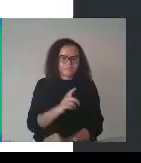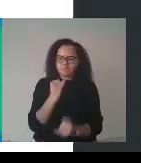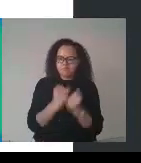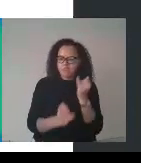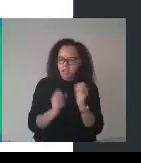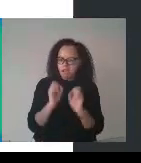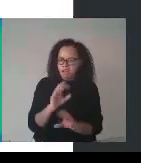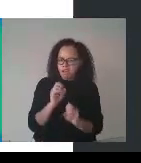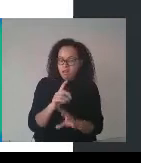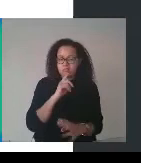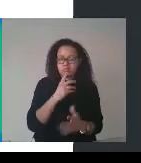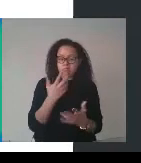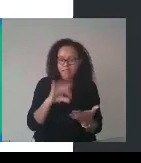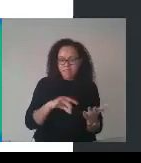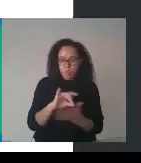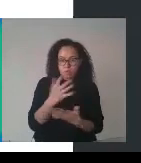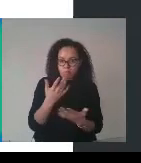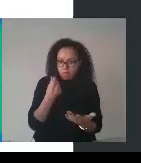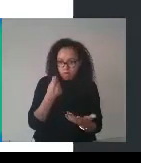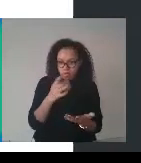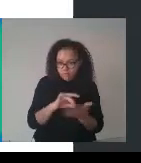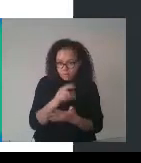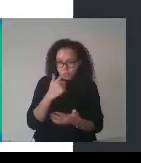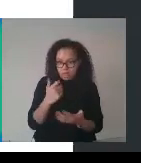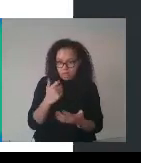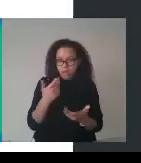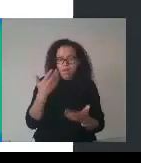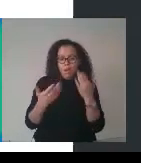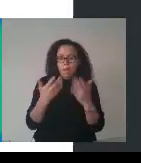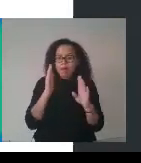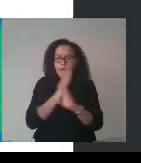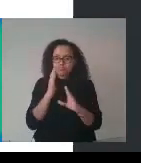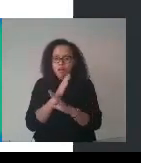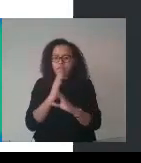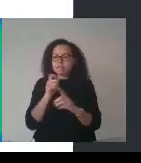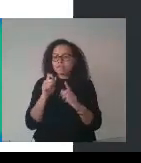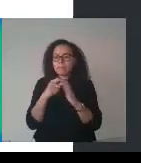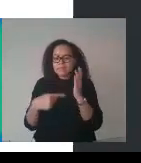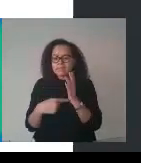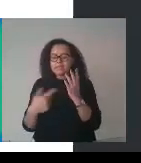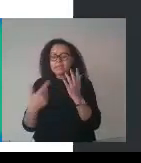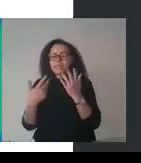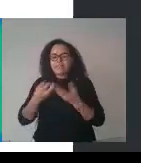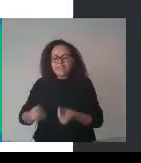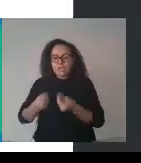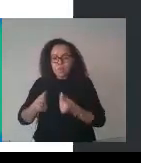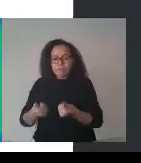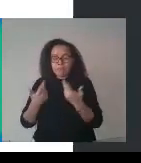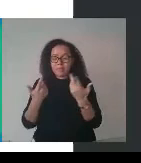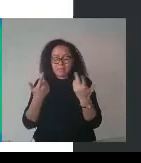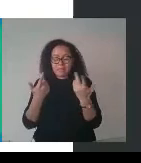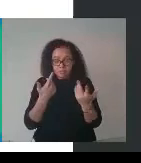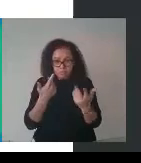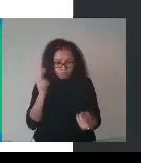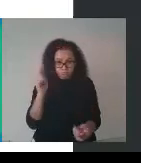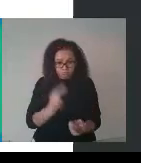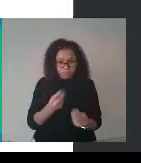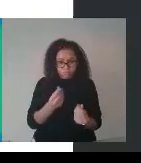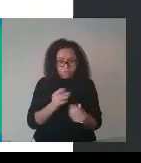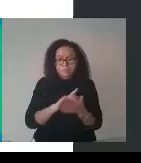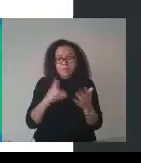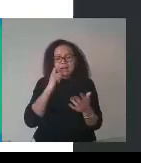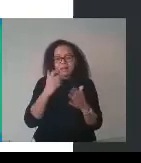which is affordable. It's incredibly low cost compared to private personal training and physiotherapy. It means that people can attend a local pool compared to a